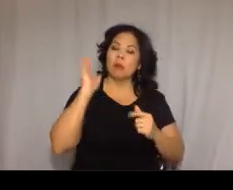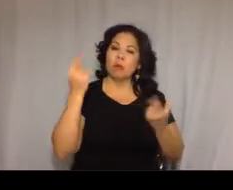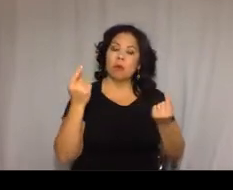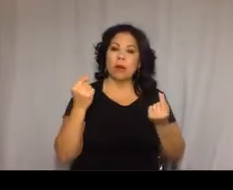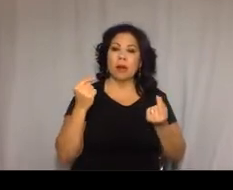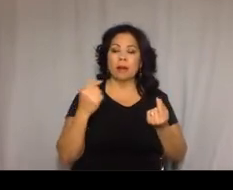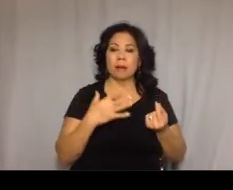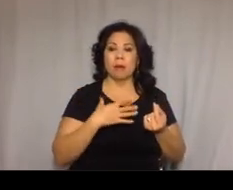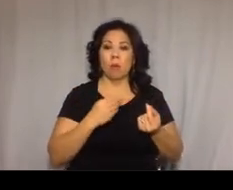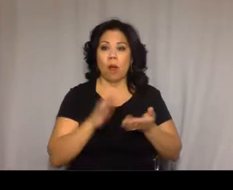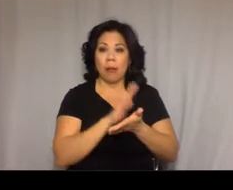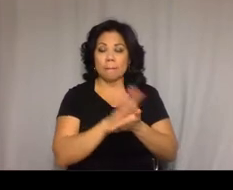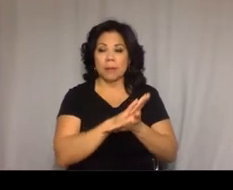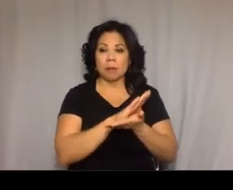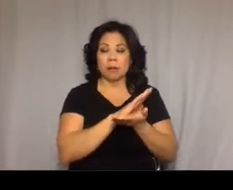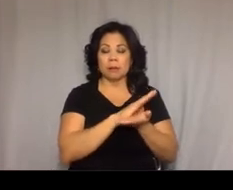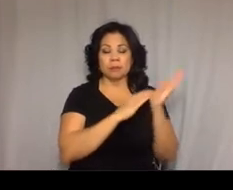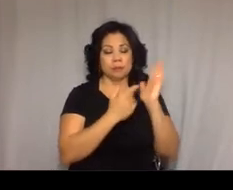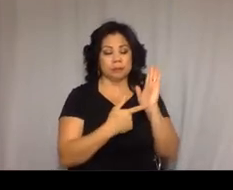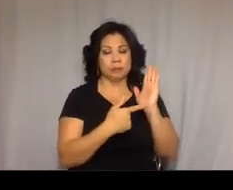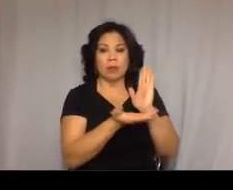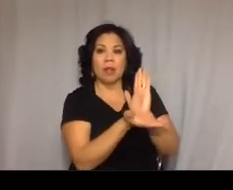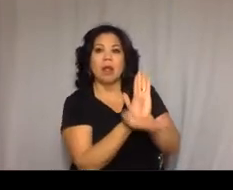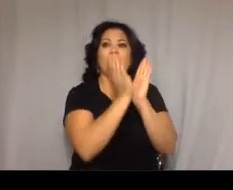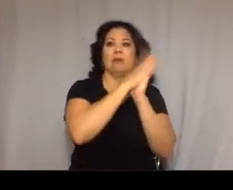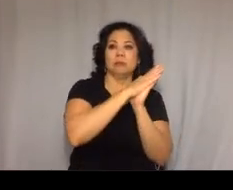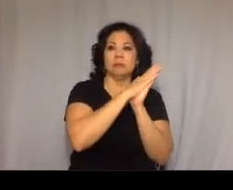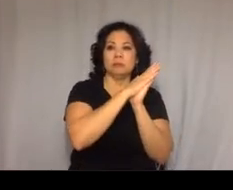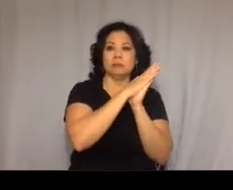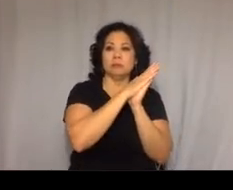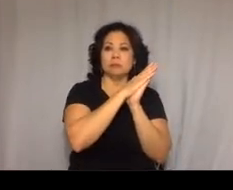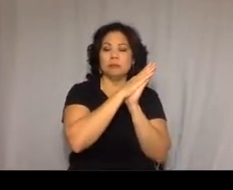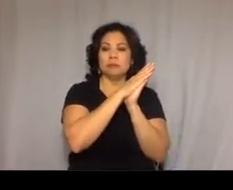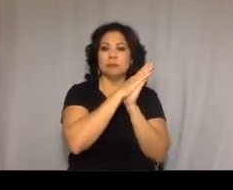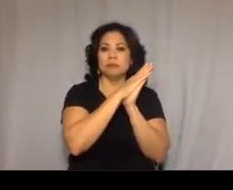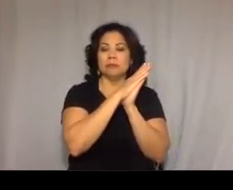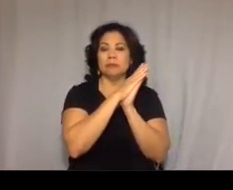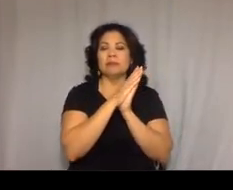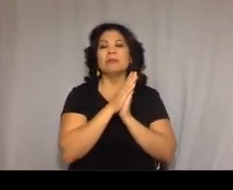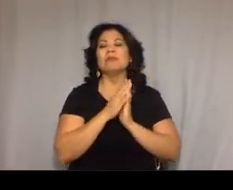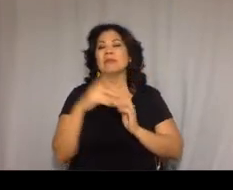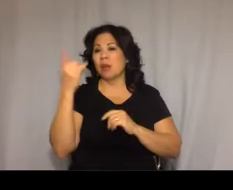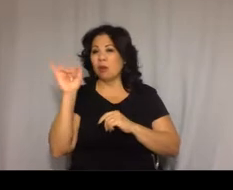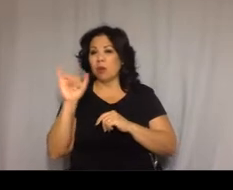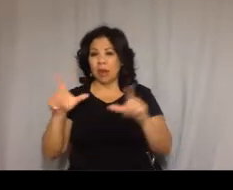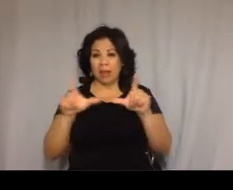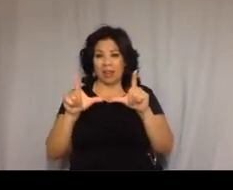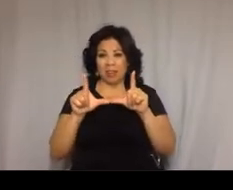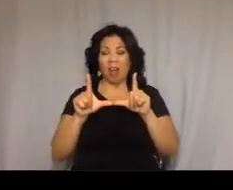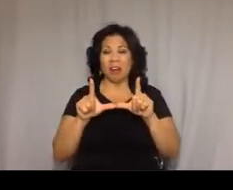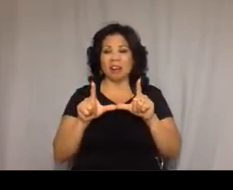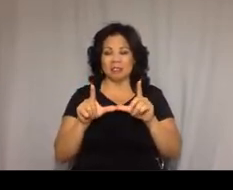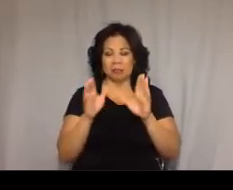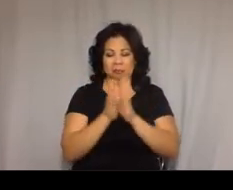is take the bottom of your paper, fold it up to the top, so you now have, once again, a piece of paper